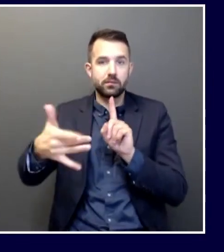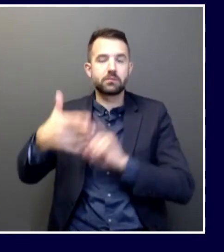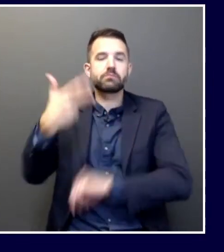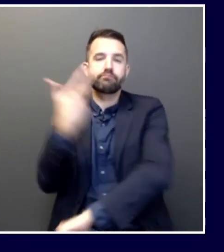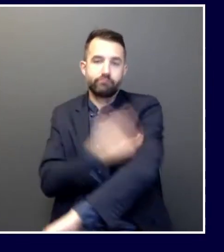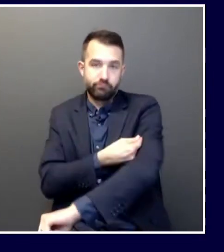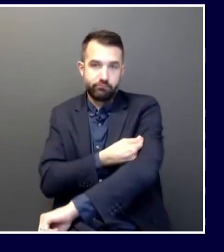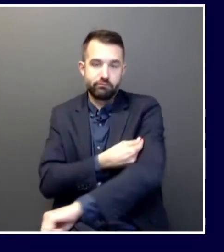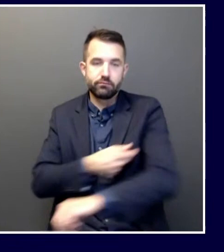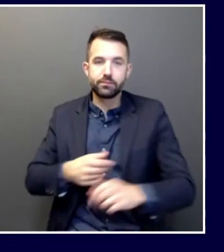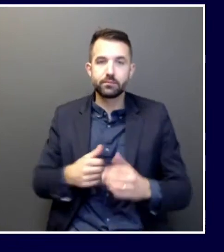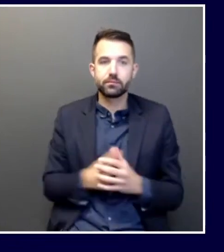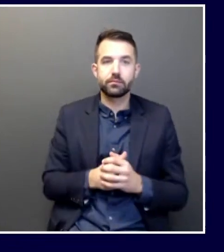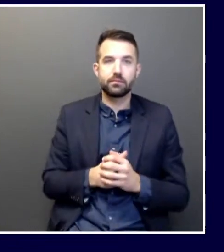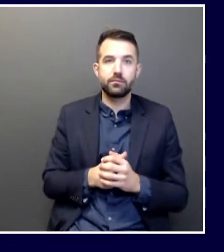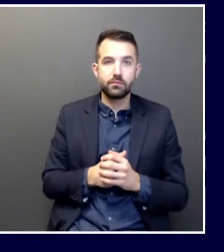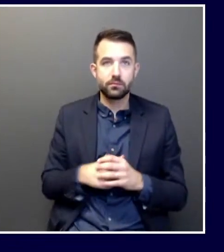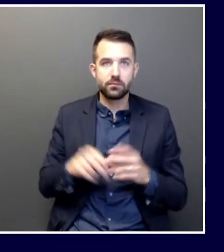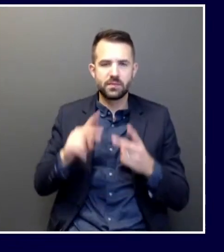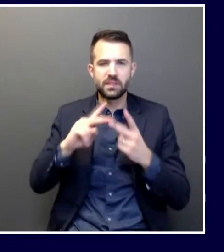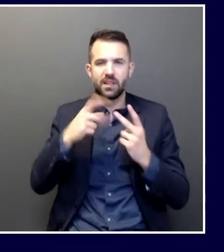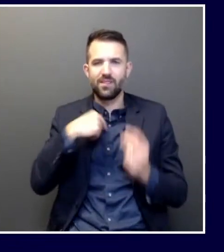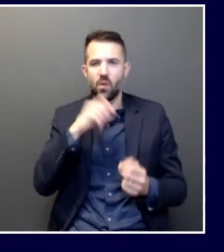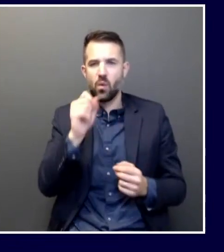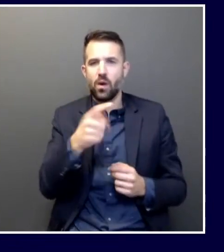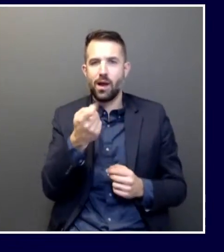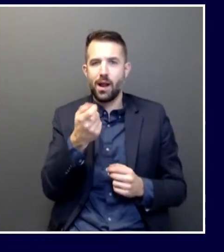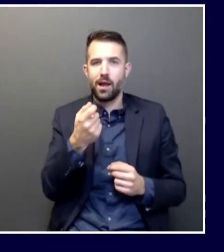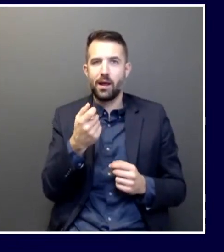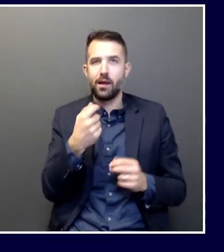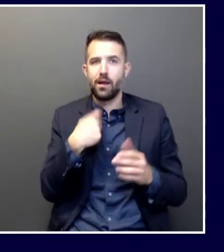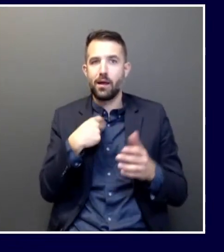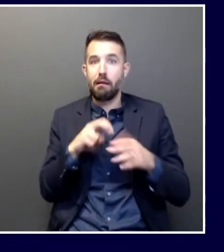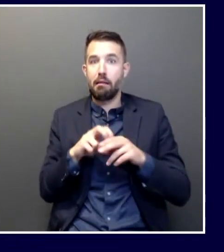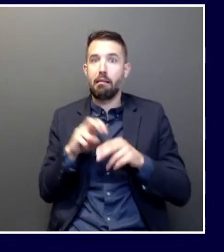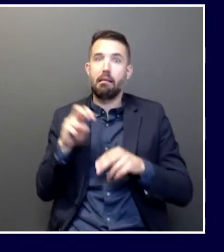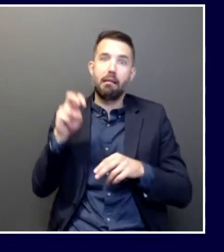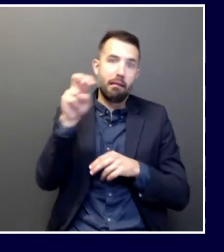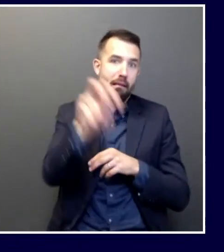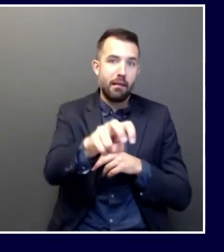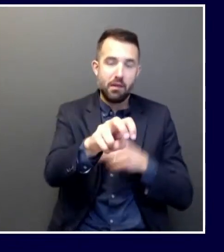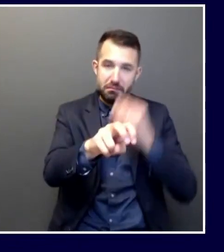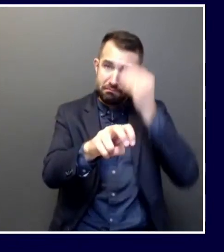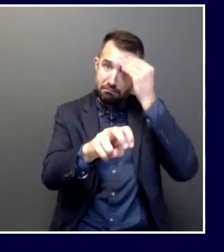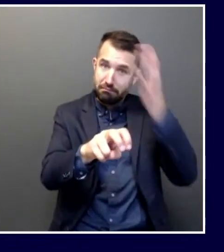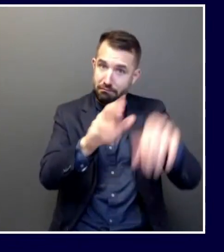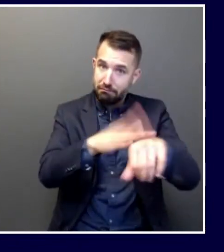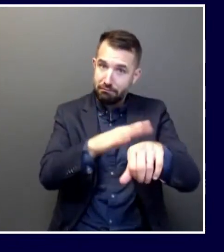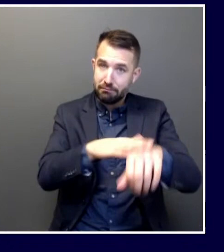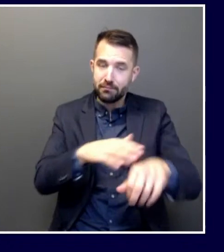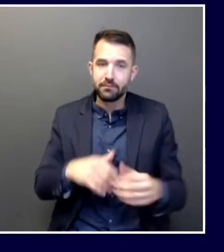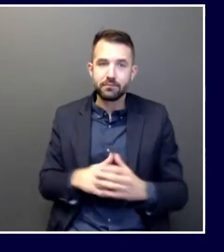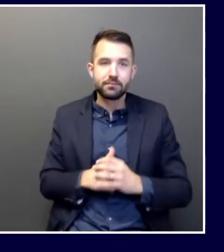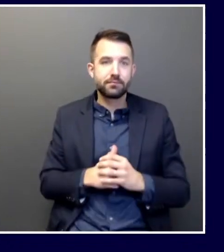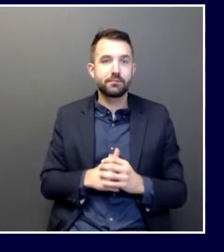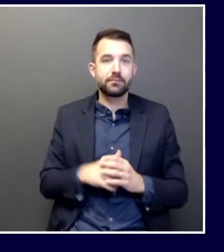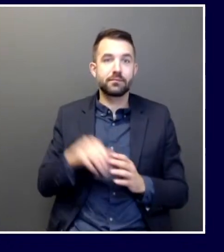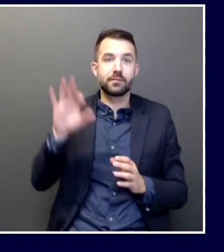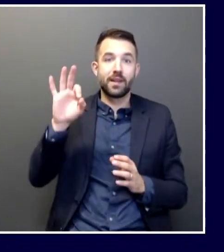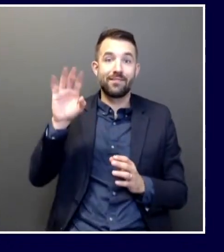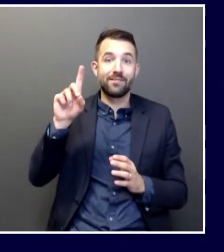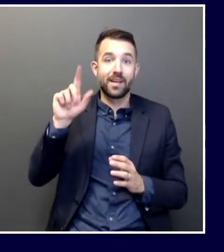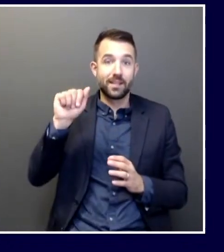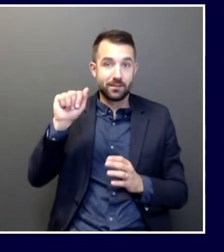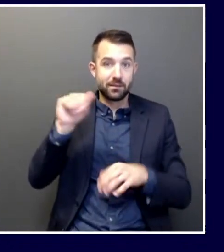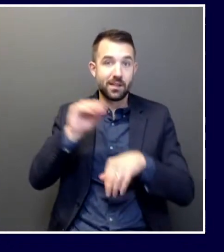think a lot of people now, with the advisory committee recommending the vaccine